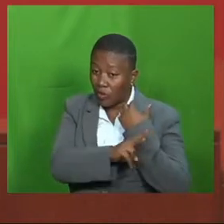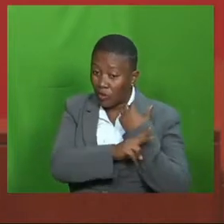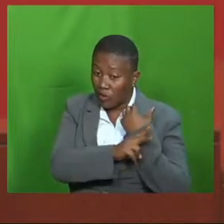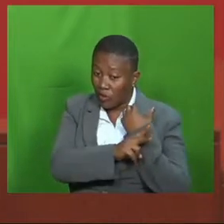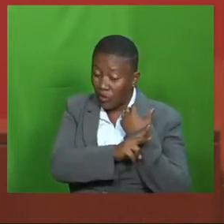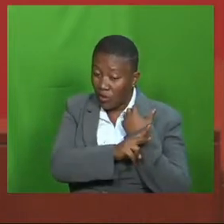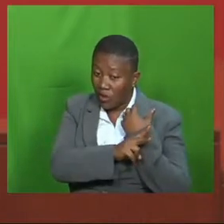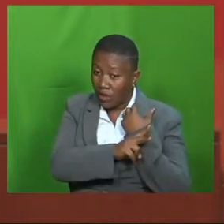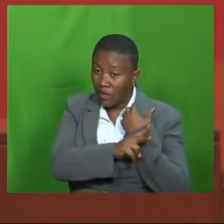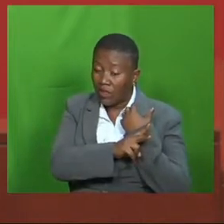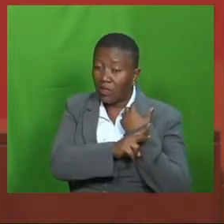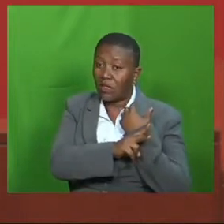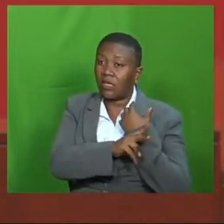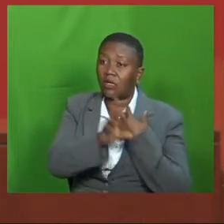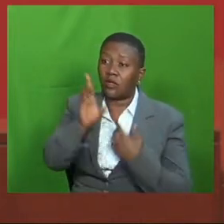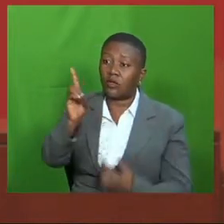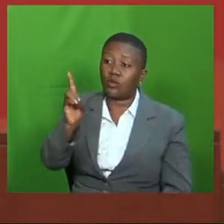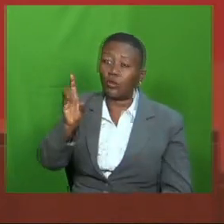Nitiwul.